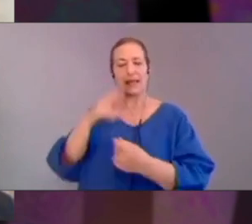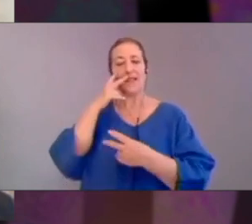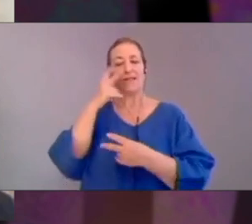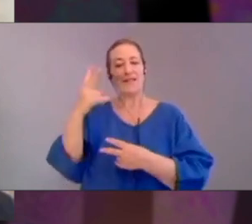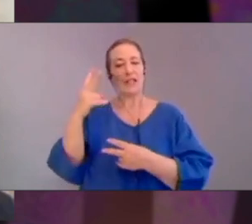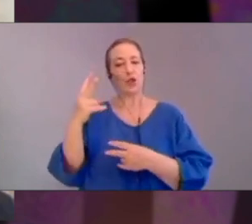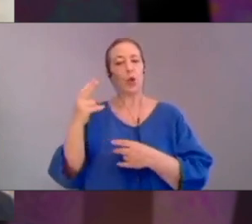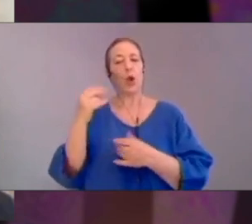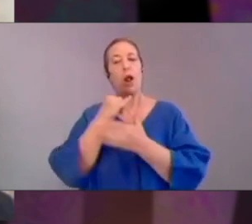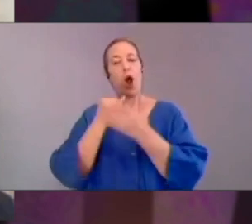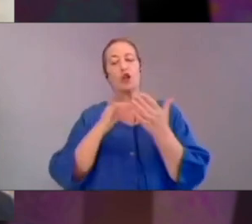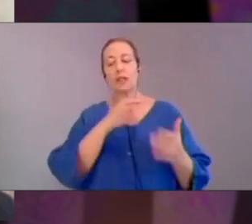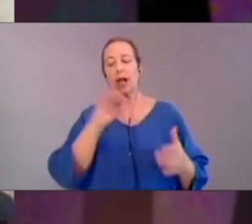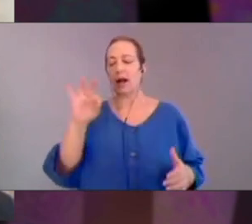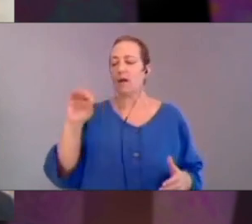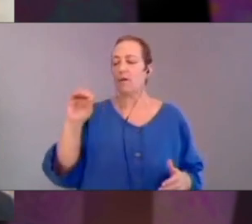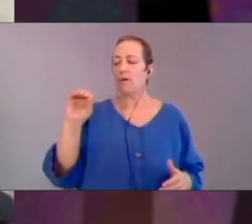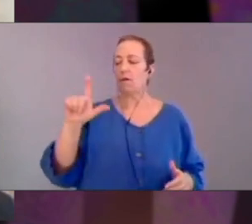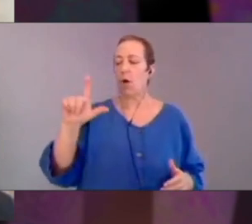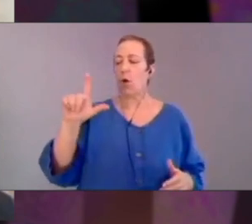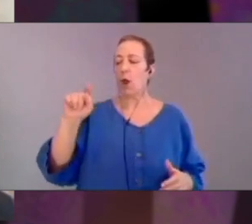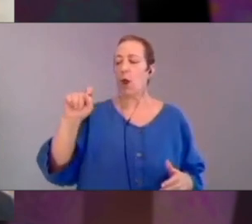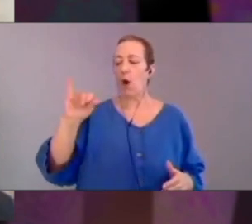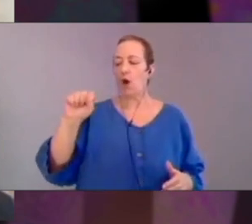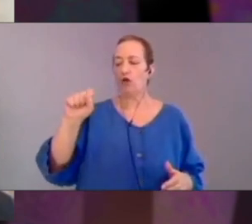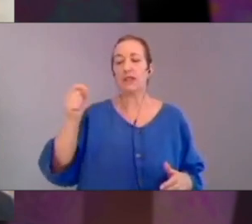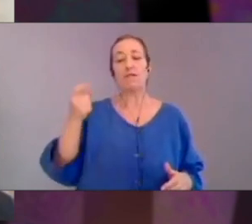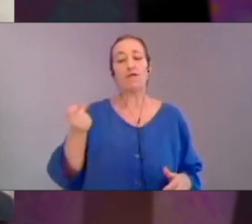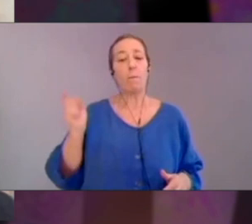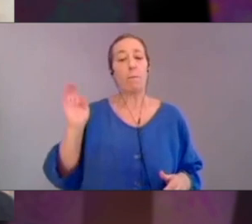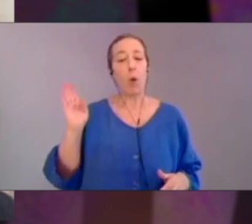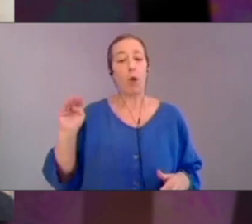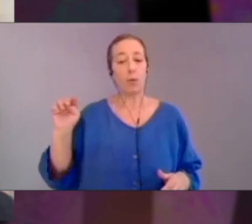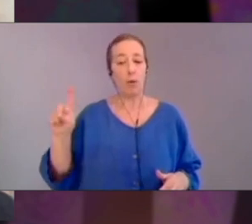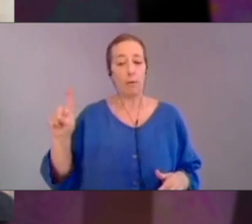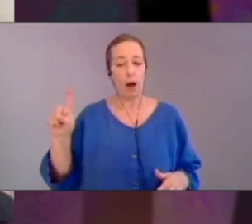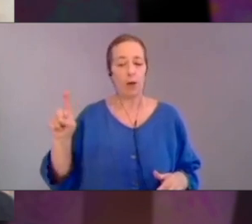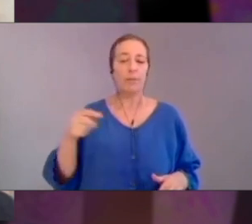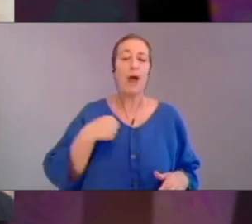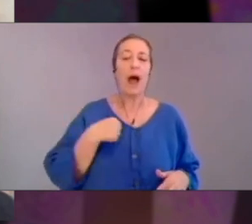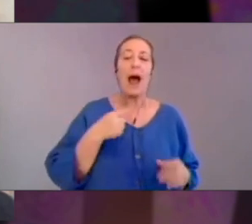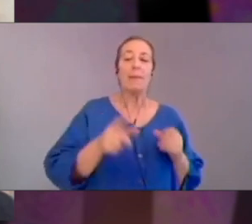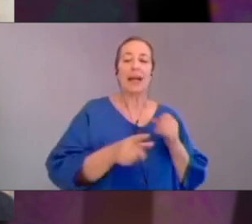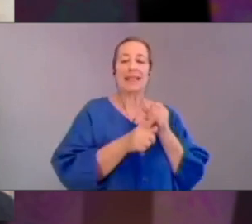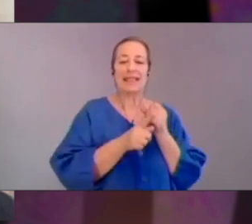folklorist from Baltimore, Maryland, and my day job, I'm an assistant curator for